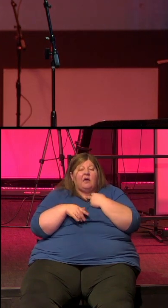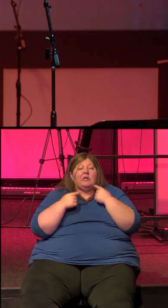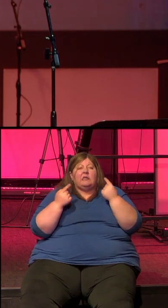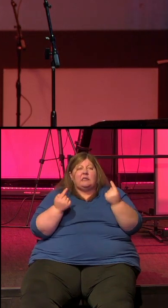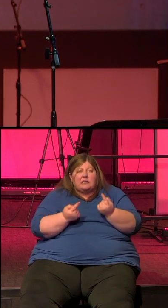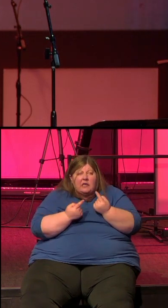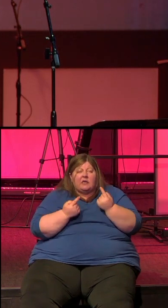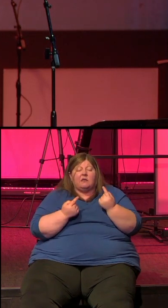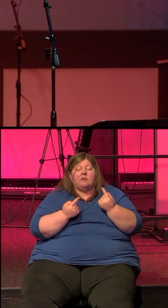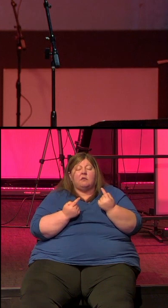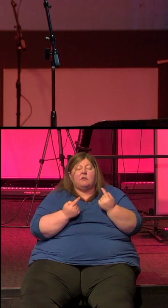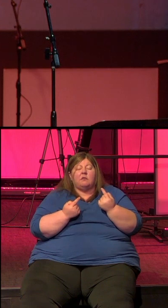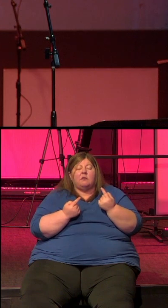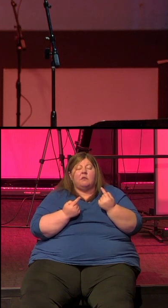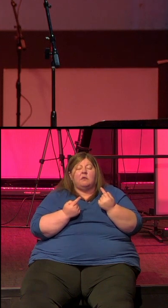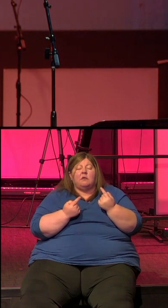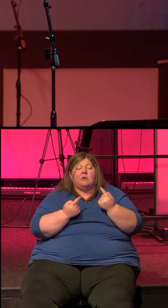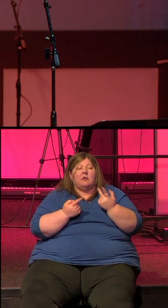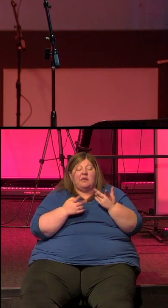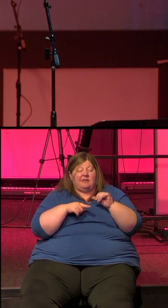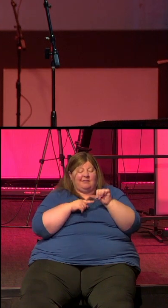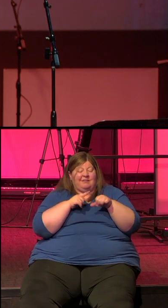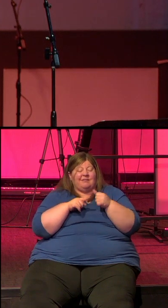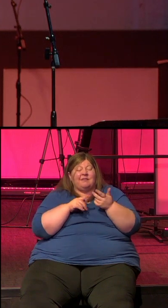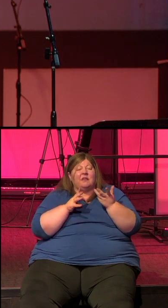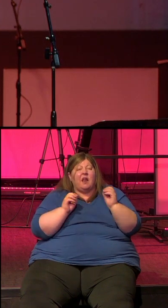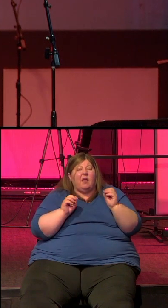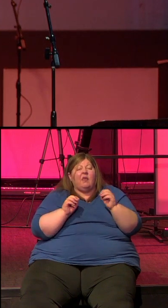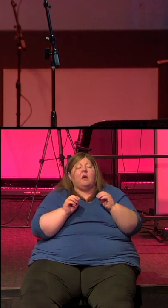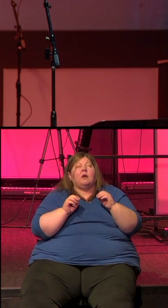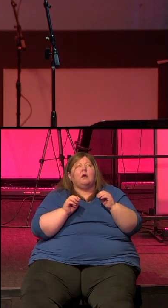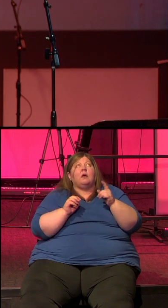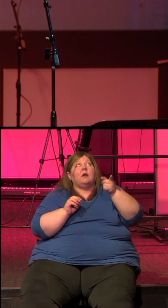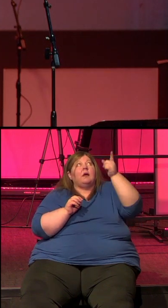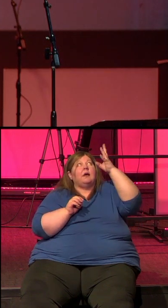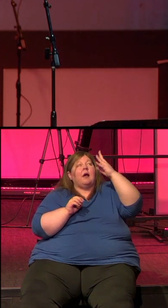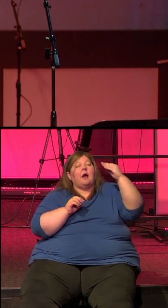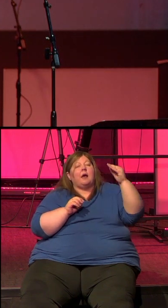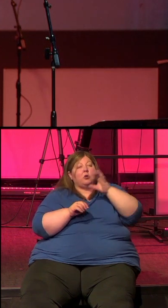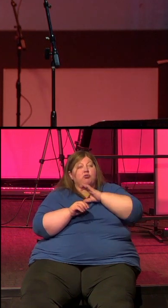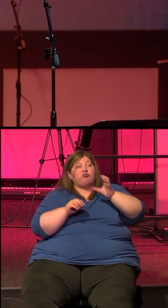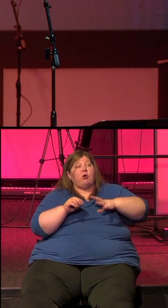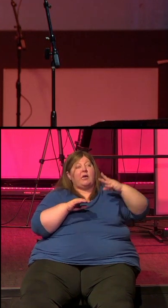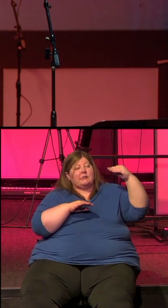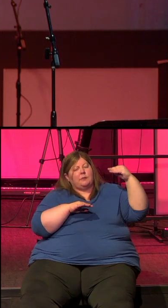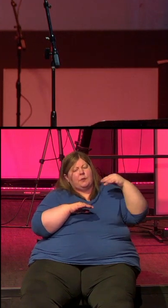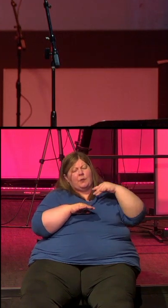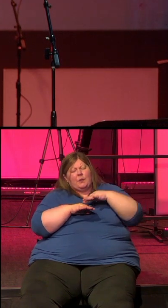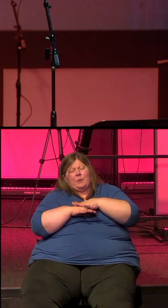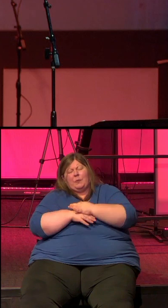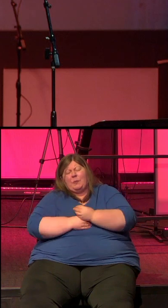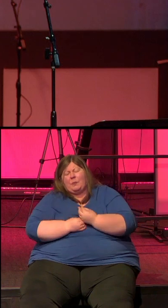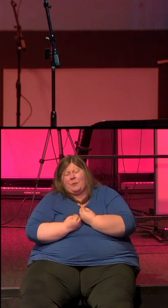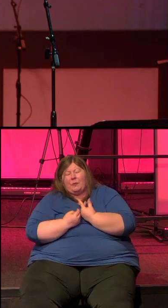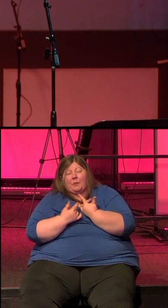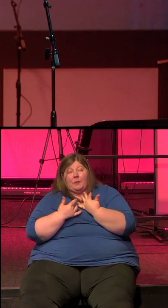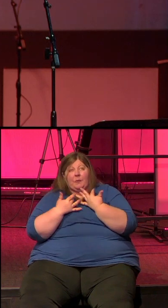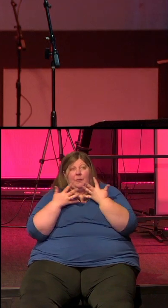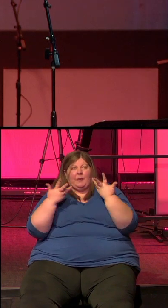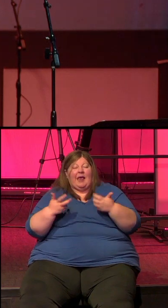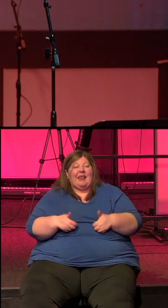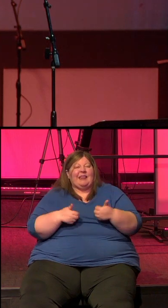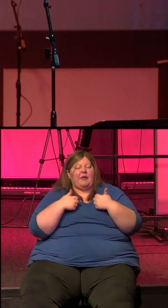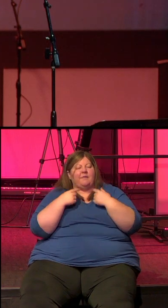dead in your sins and in the uncircumcision of your flesh, God made you alive with Christ. He forgave us all of our sins, having canceled the charge